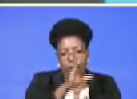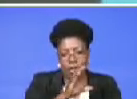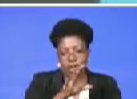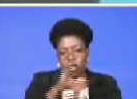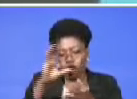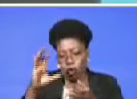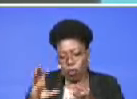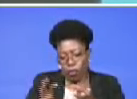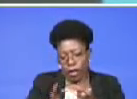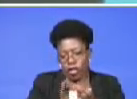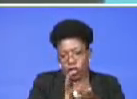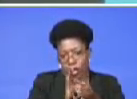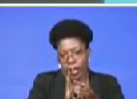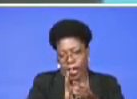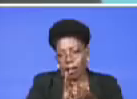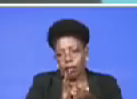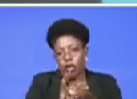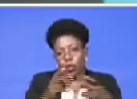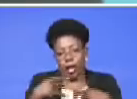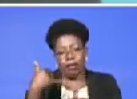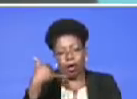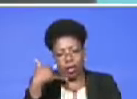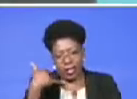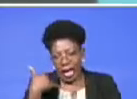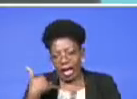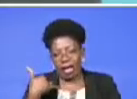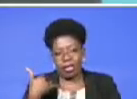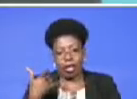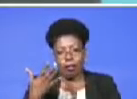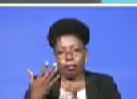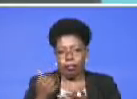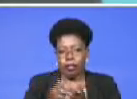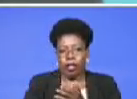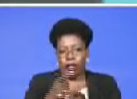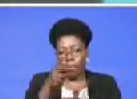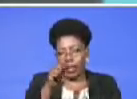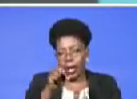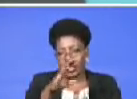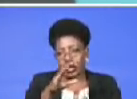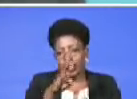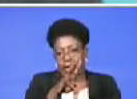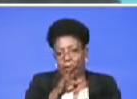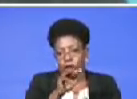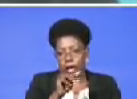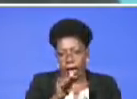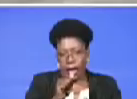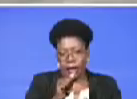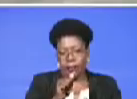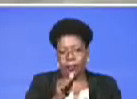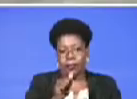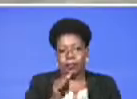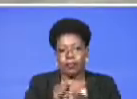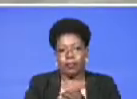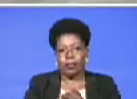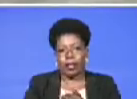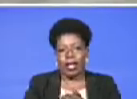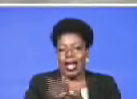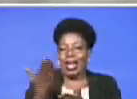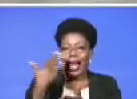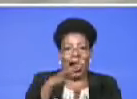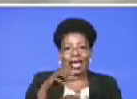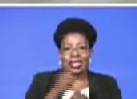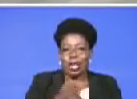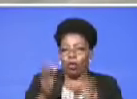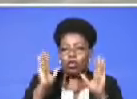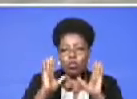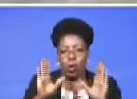the gap. Now, we have all of the contacts and everything for the NCAA Division I coaches. Last year was wonderful. We had